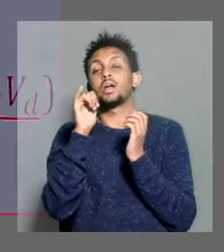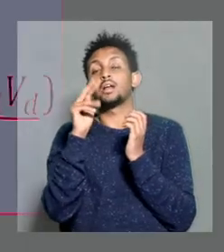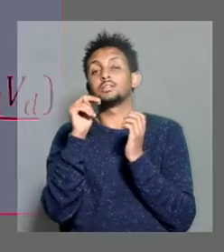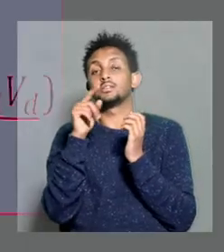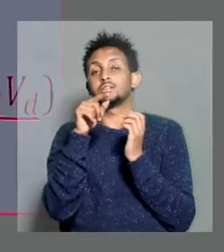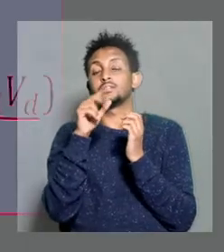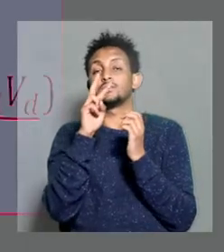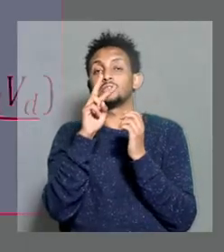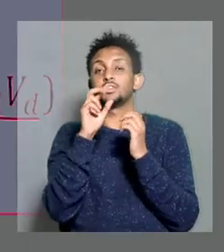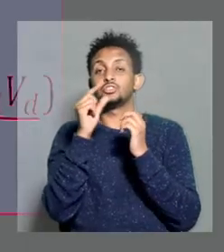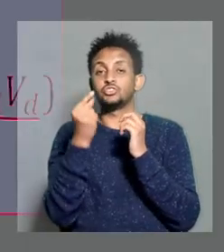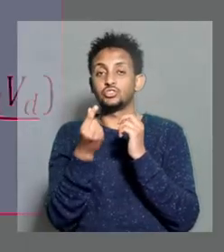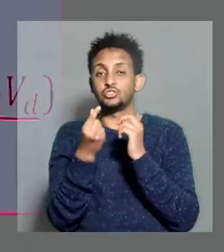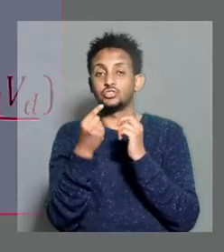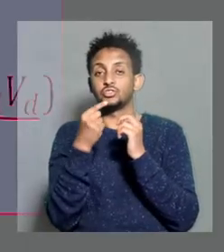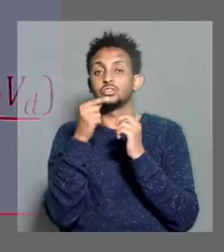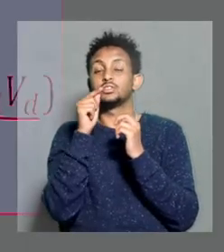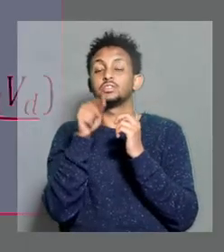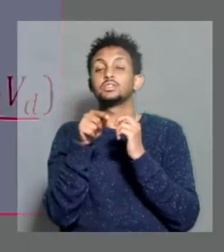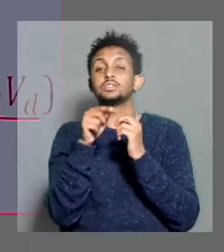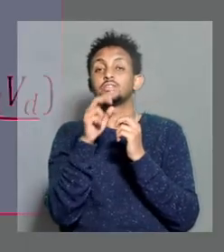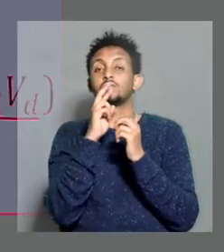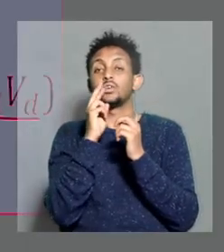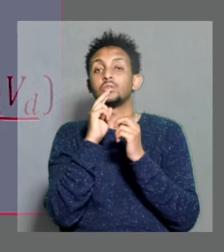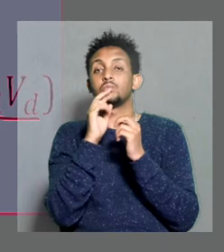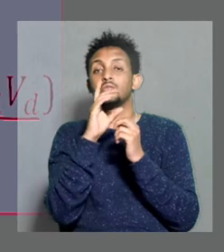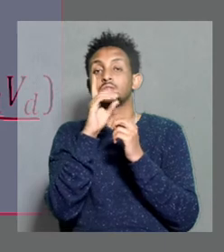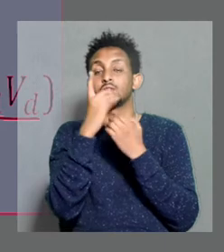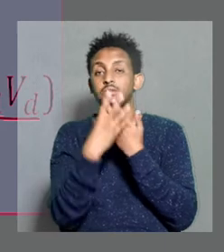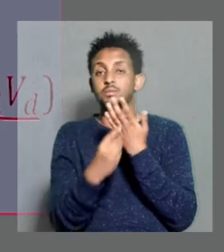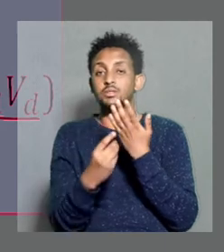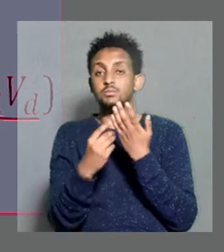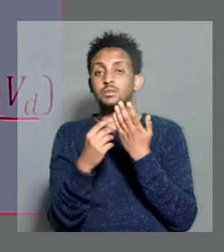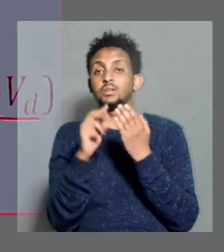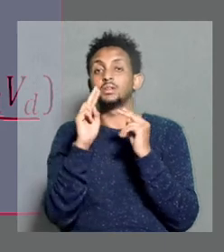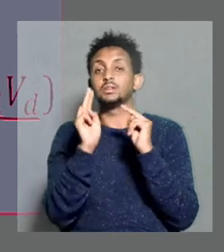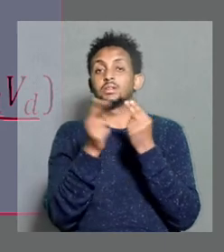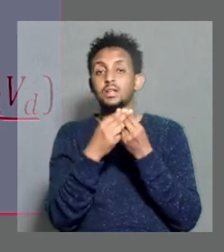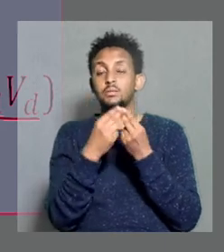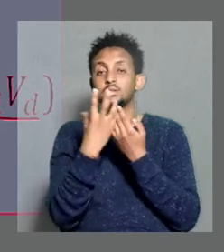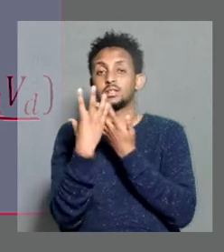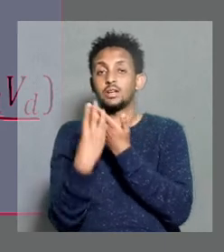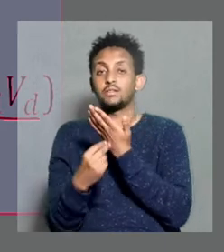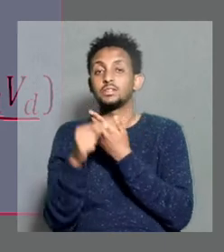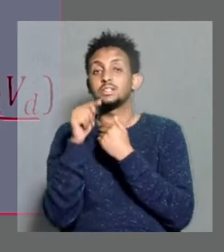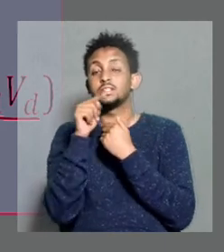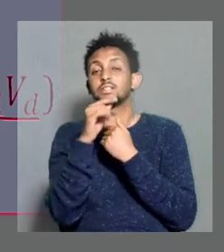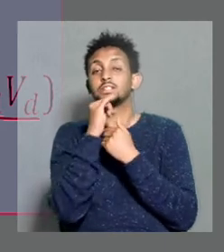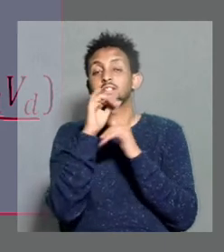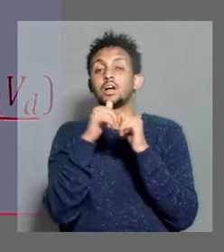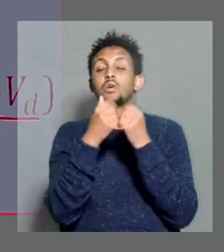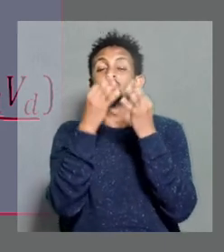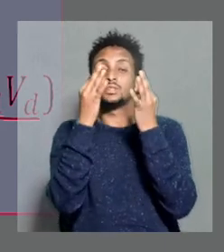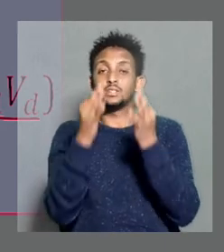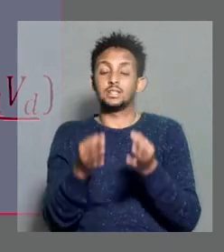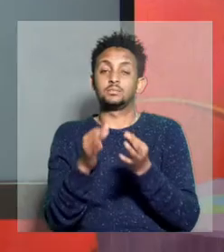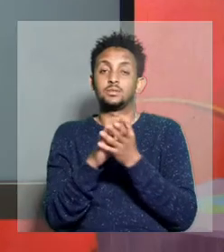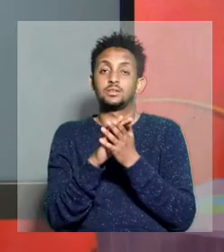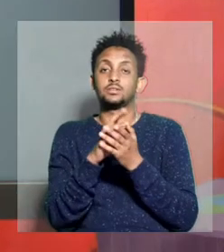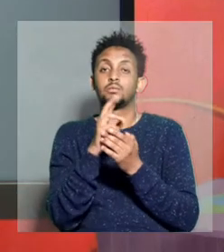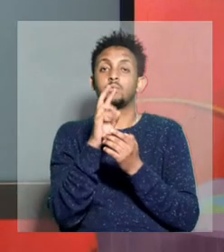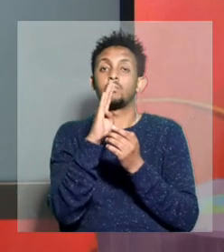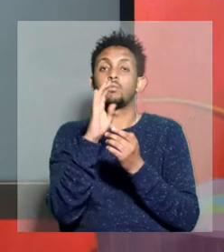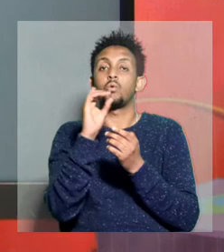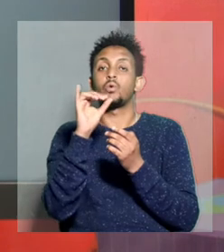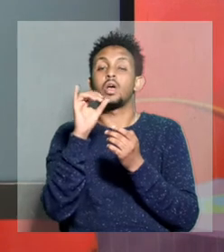rho vg, or density of the displaced fluid, volume of the displaced fluid times gravity. This is how we determine the